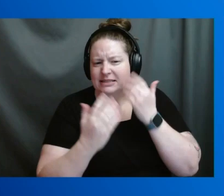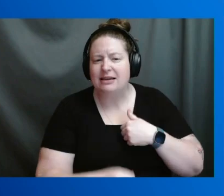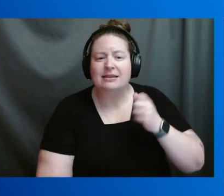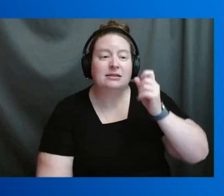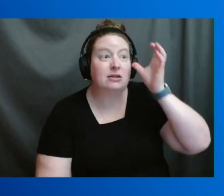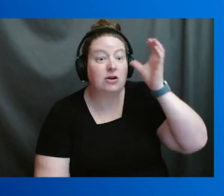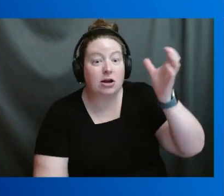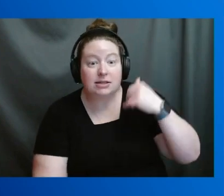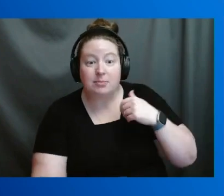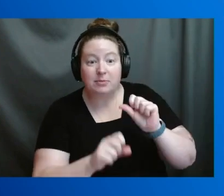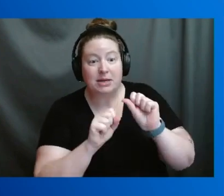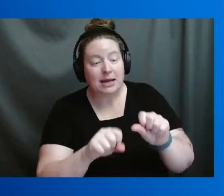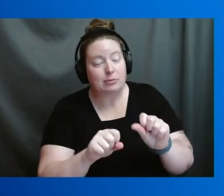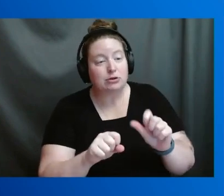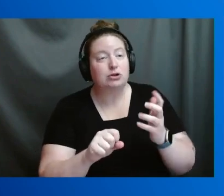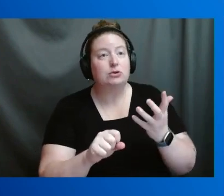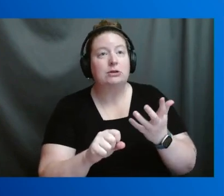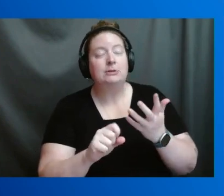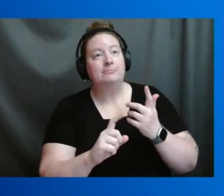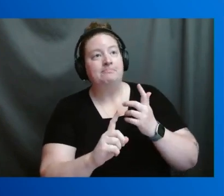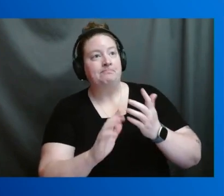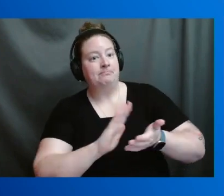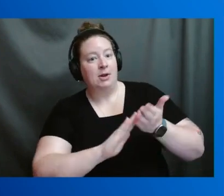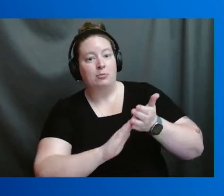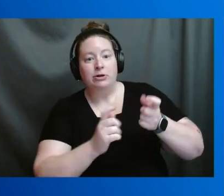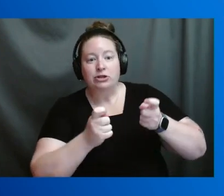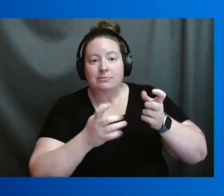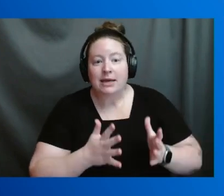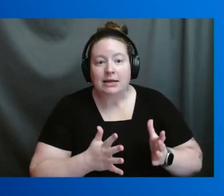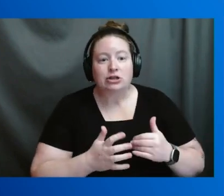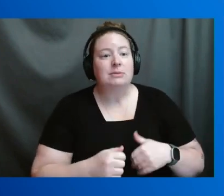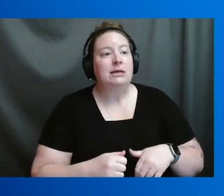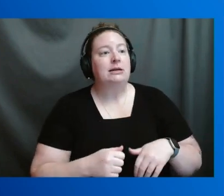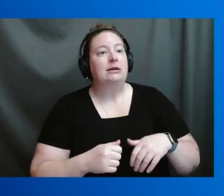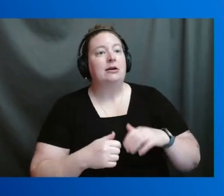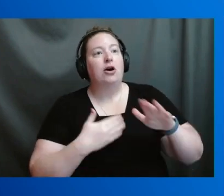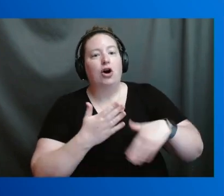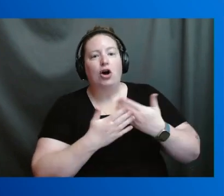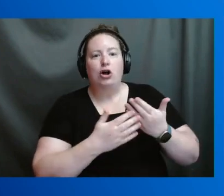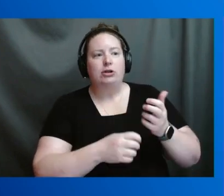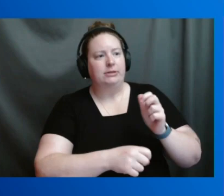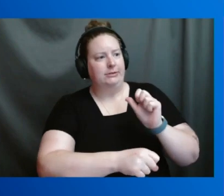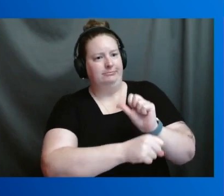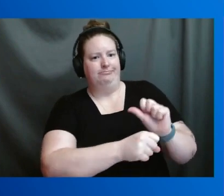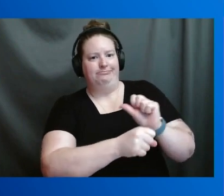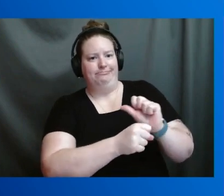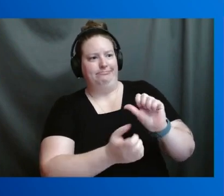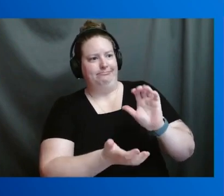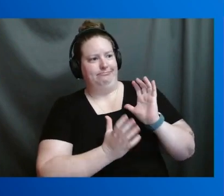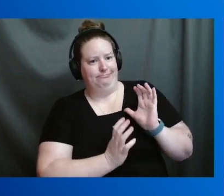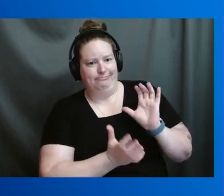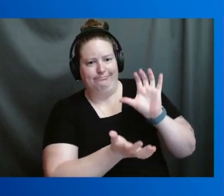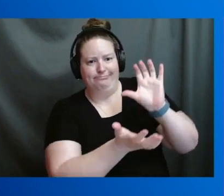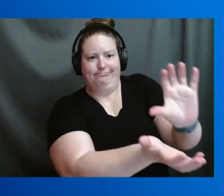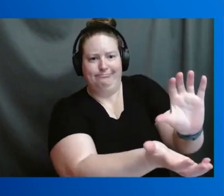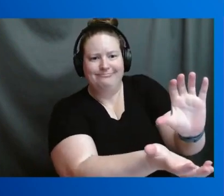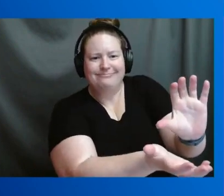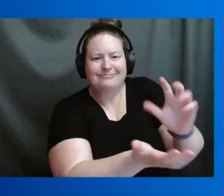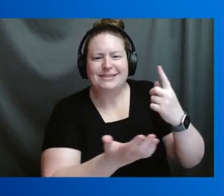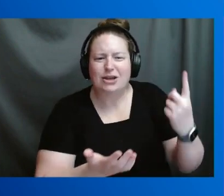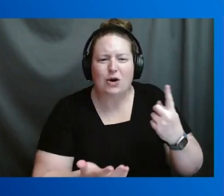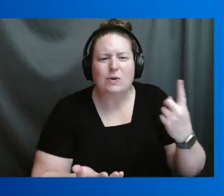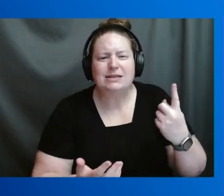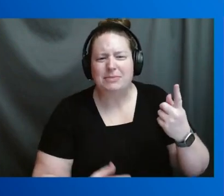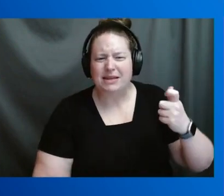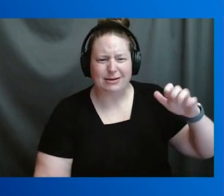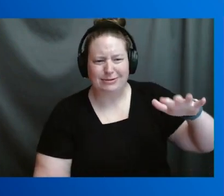able to delegate operational management or undifferentiated lifting to the provider was always something that was out there. I think what's